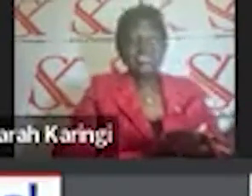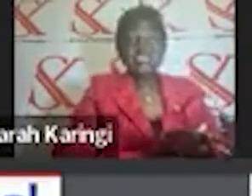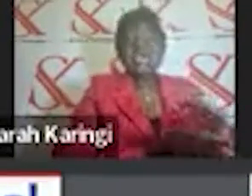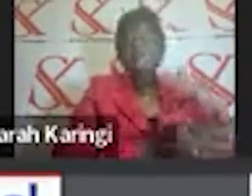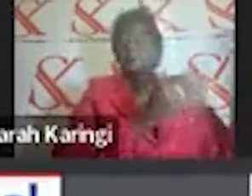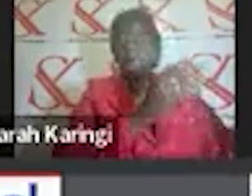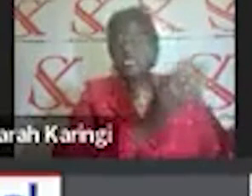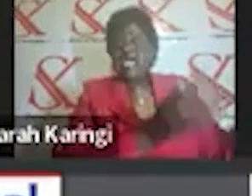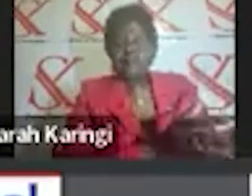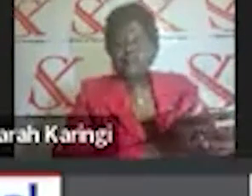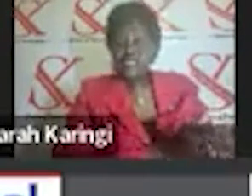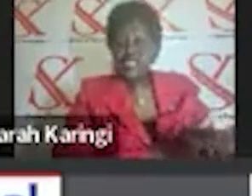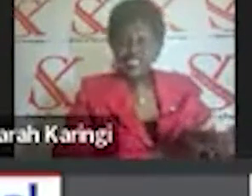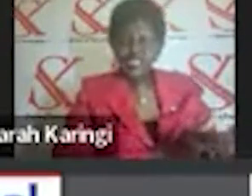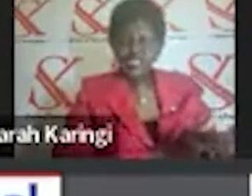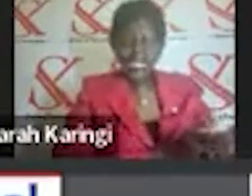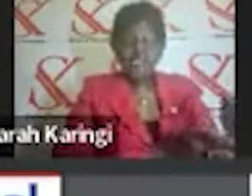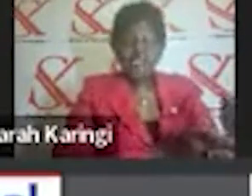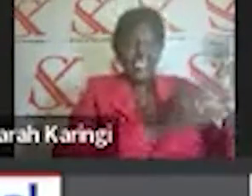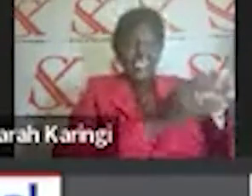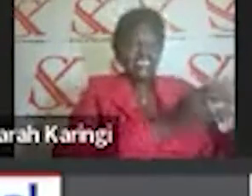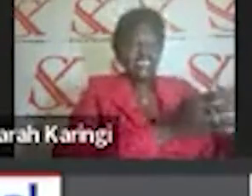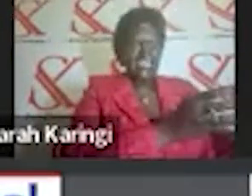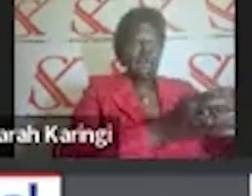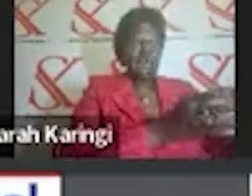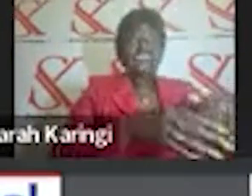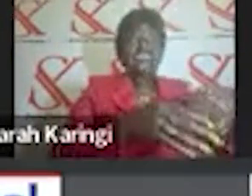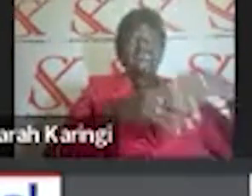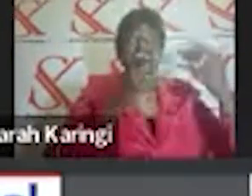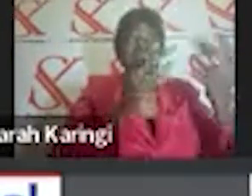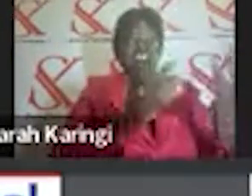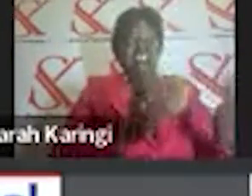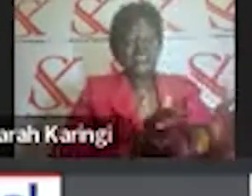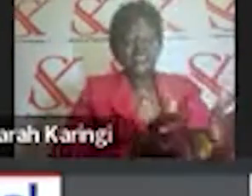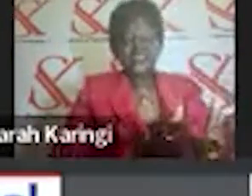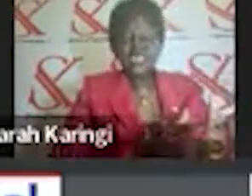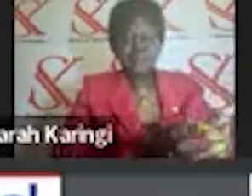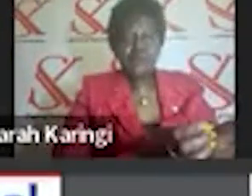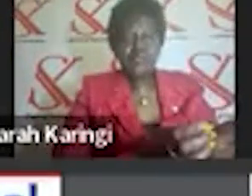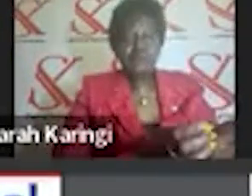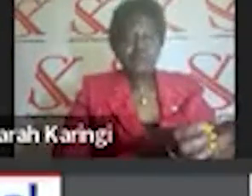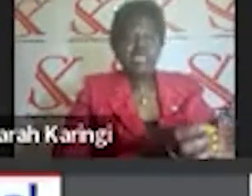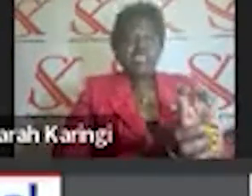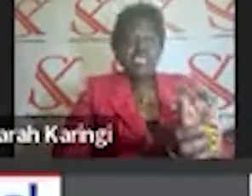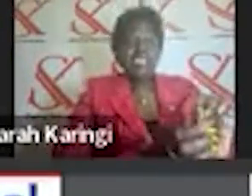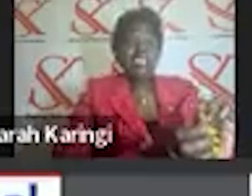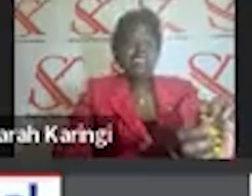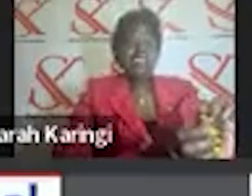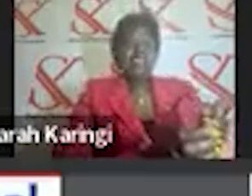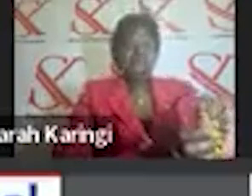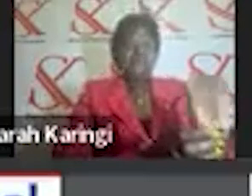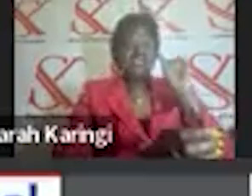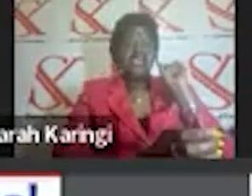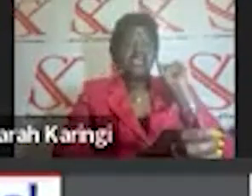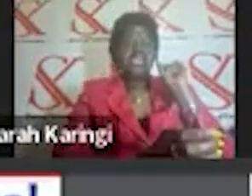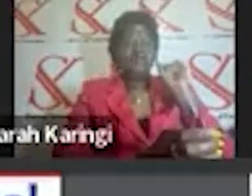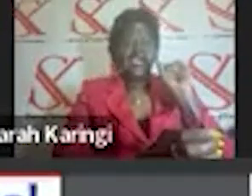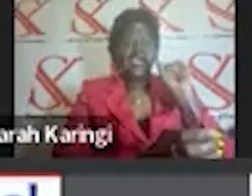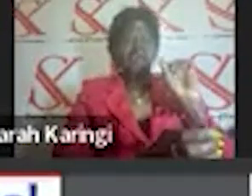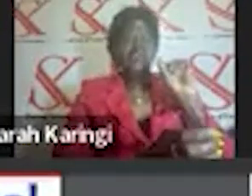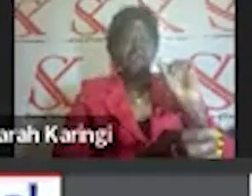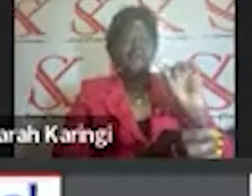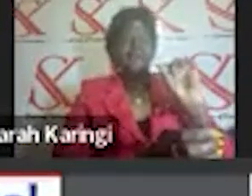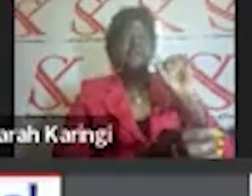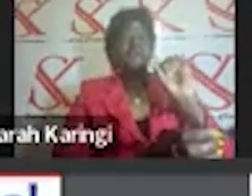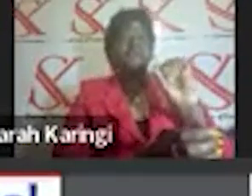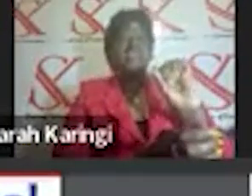rates. Are you aware about such? Are you learning? Are you asking maybe HR consultants about them? Then the other thing is, of course, that you